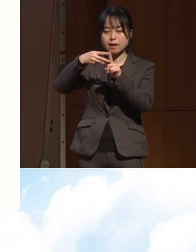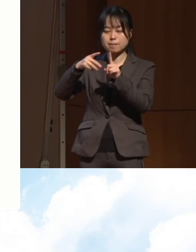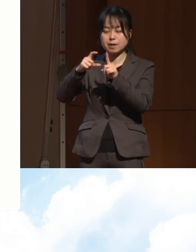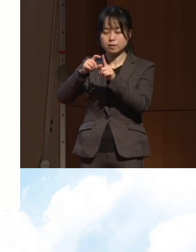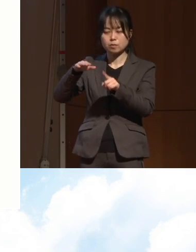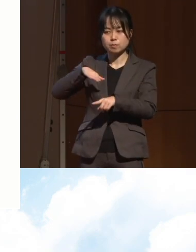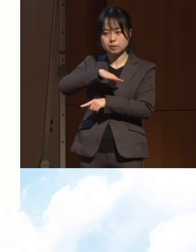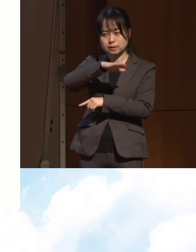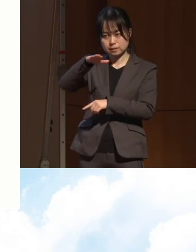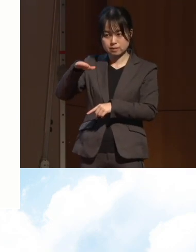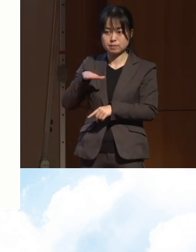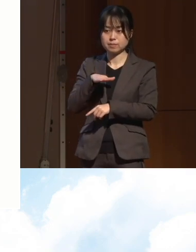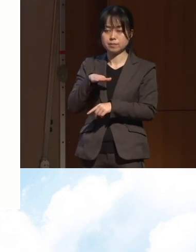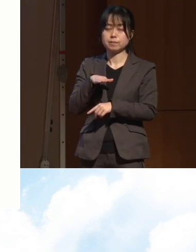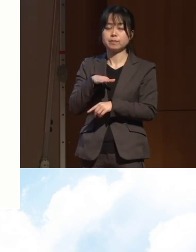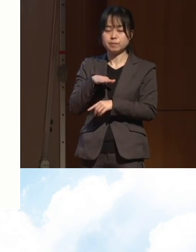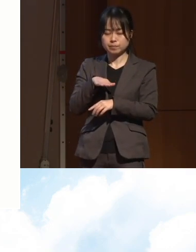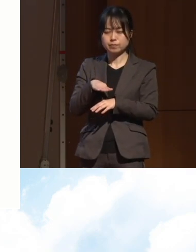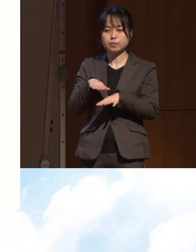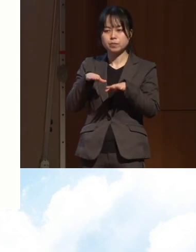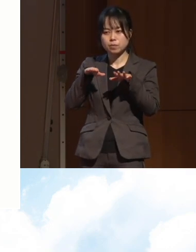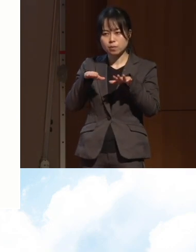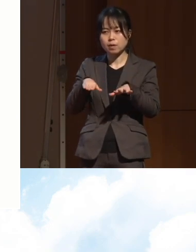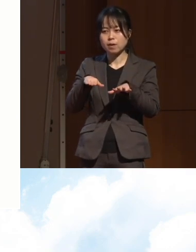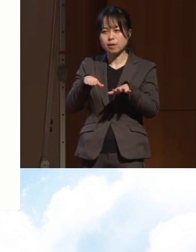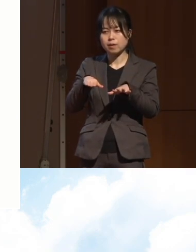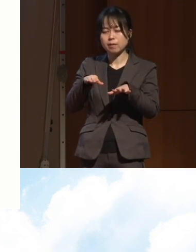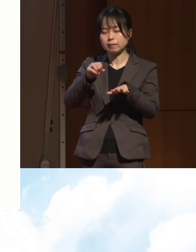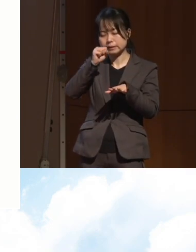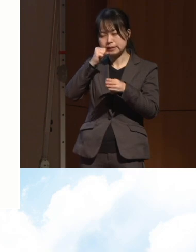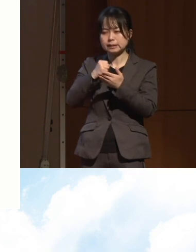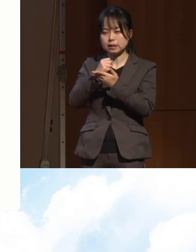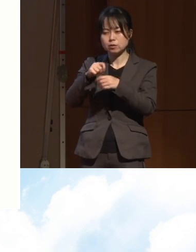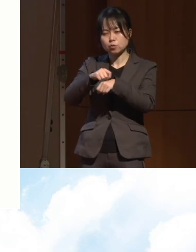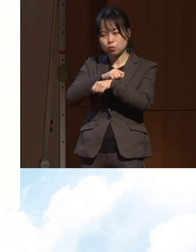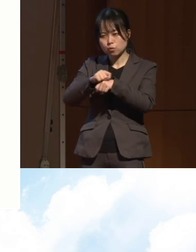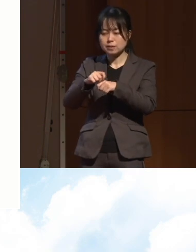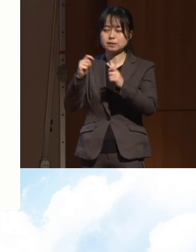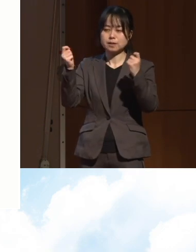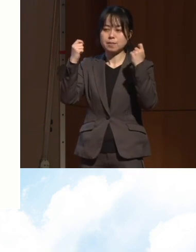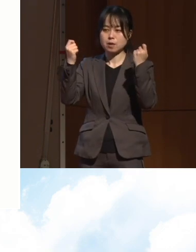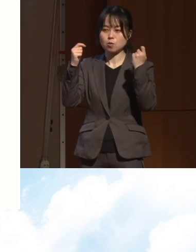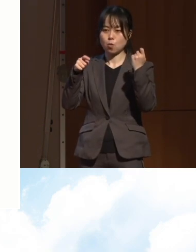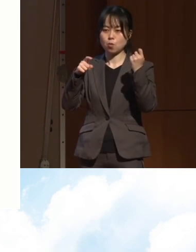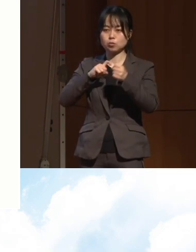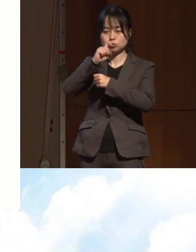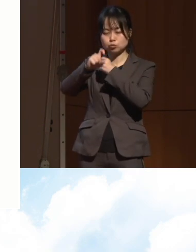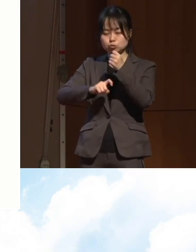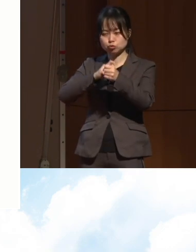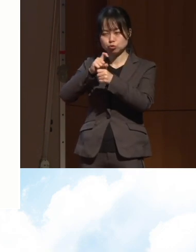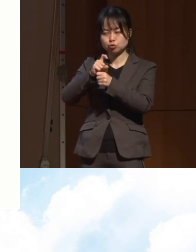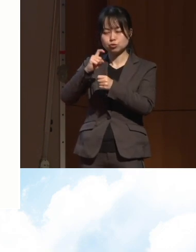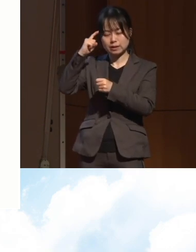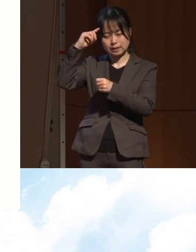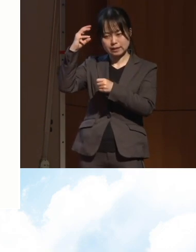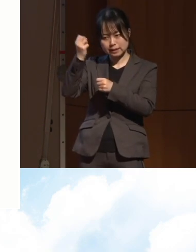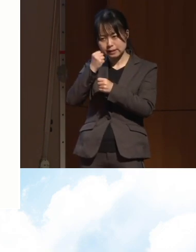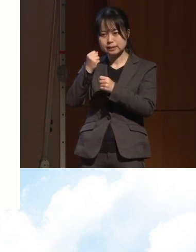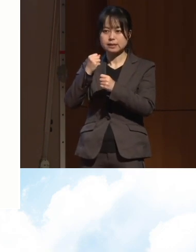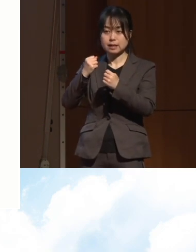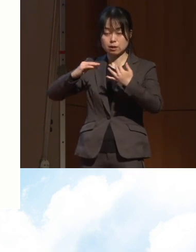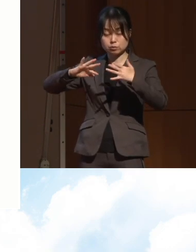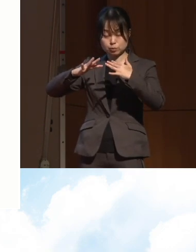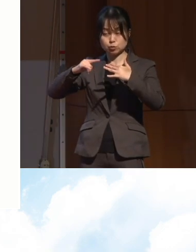really special event, the 10th anniversary of AMED, which I think we can all appreciate how important AMED